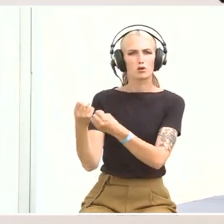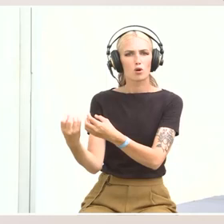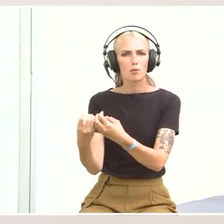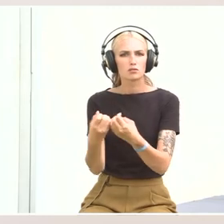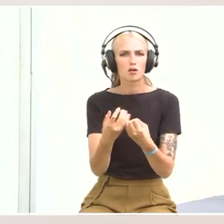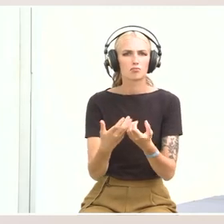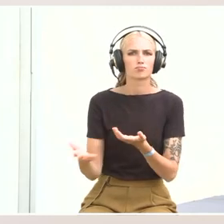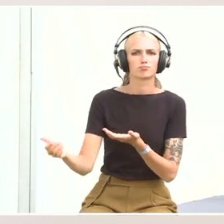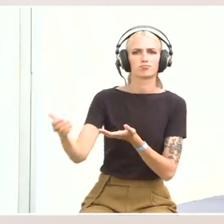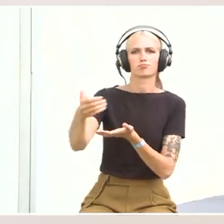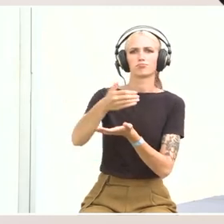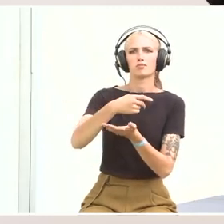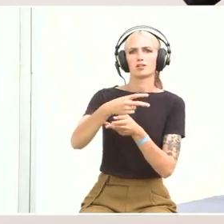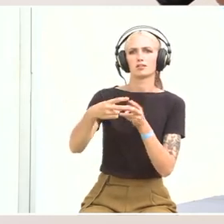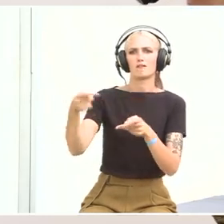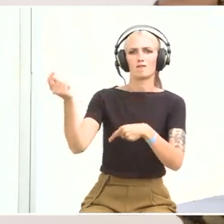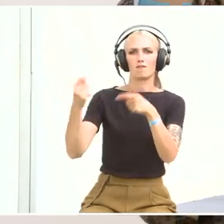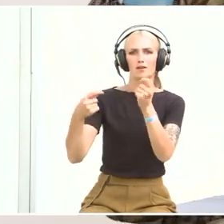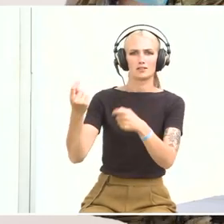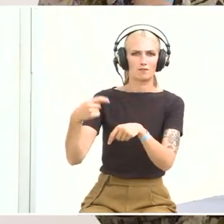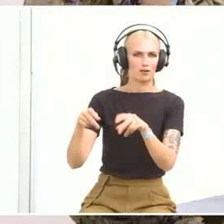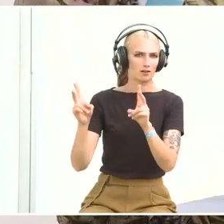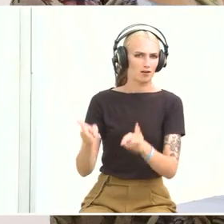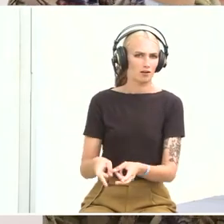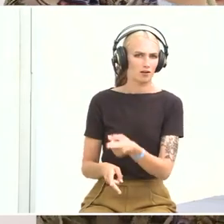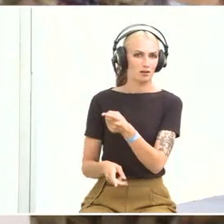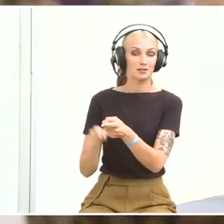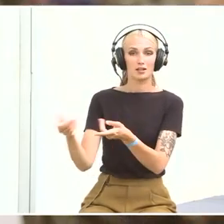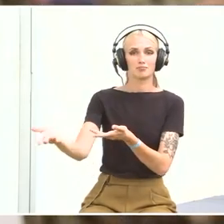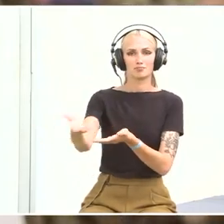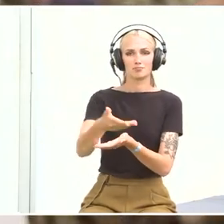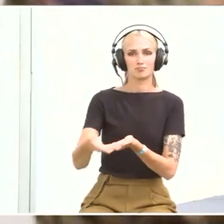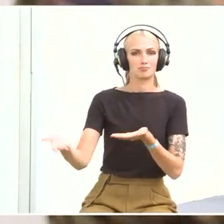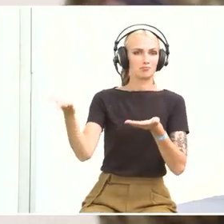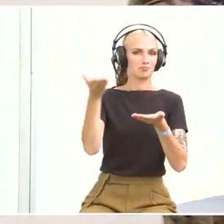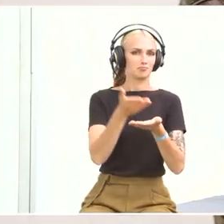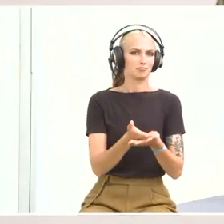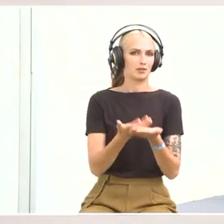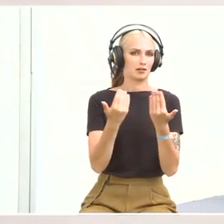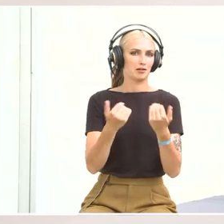other festivals that will also be brought up today. So